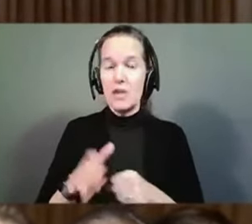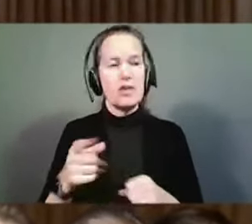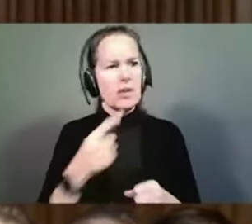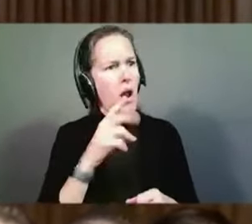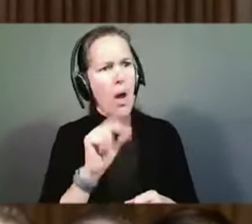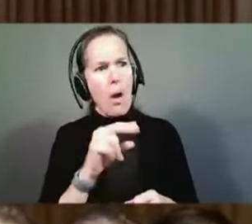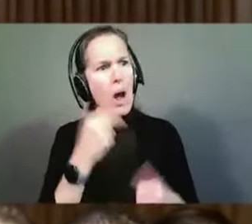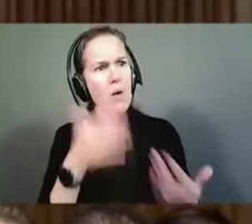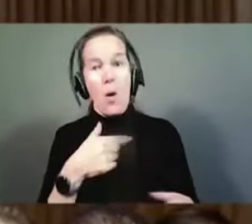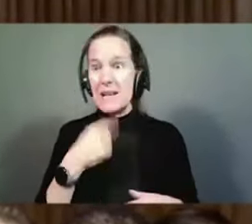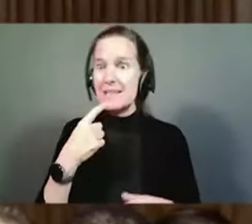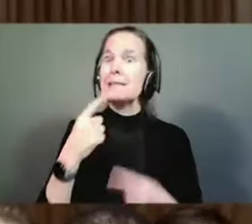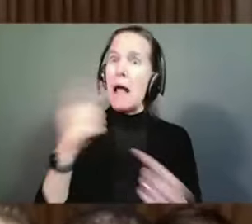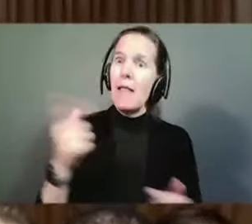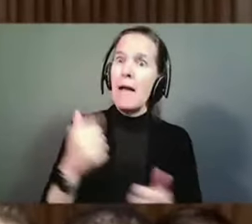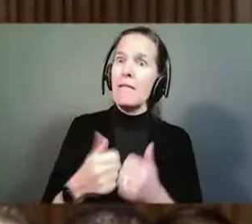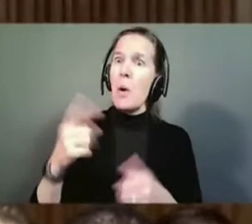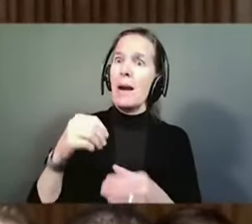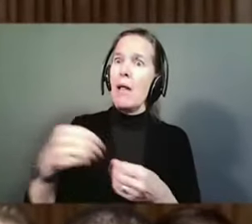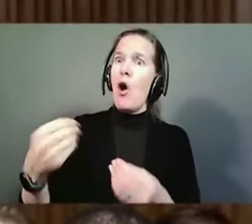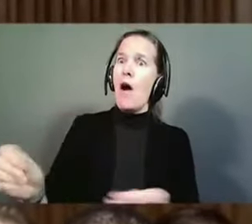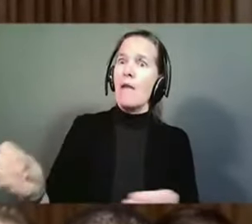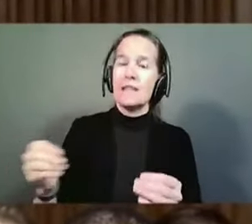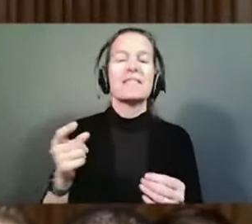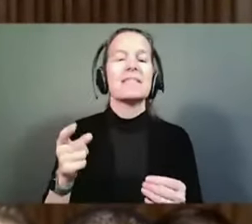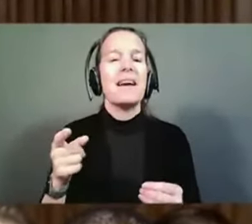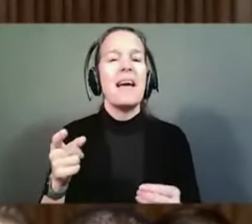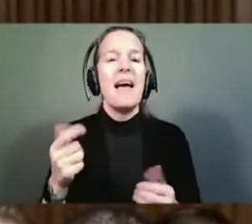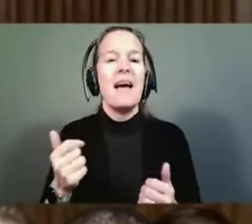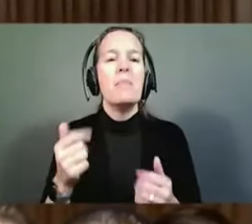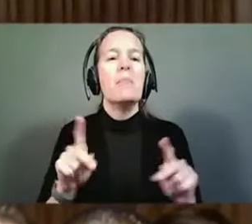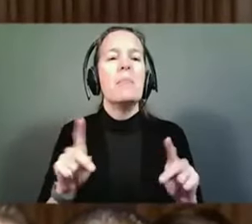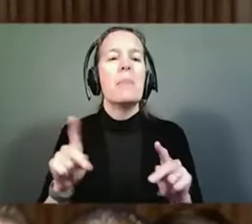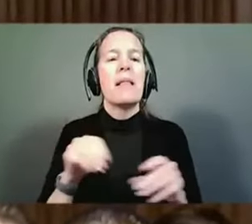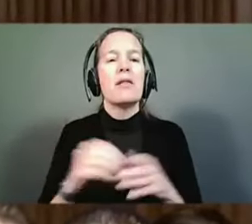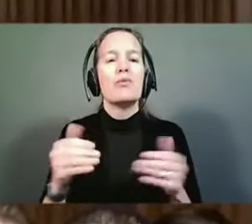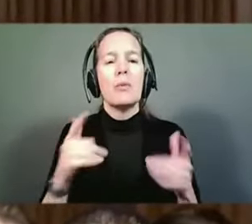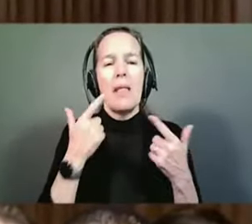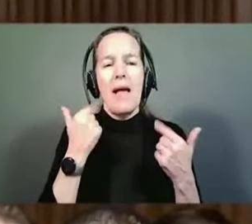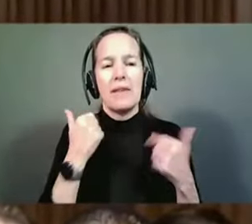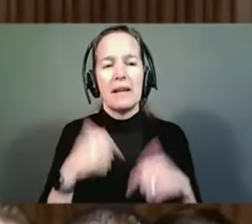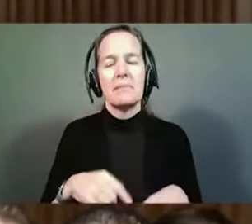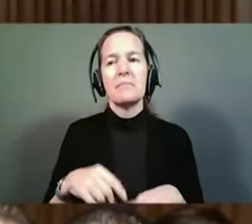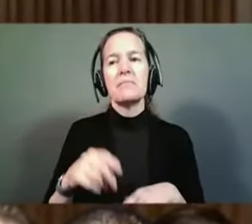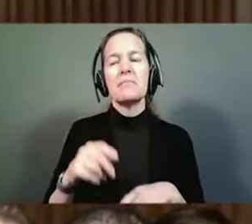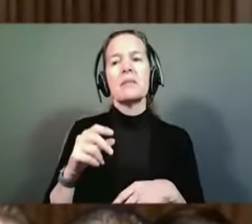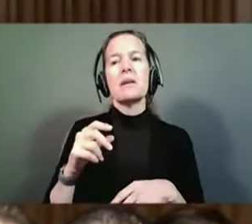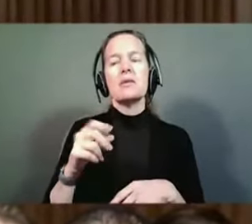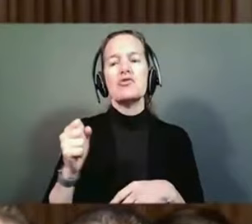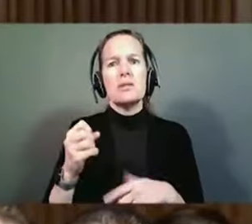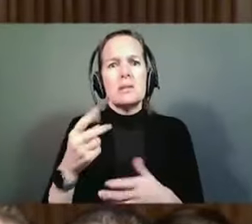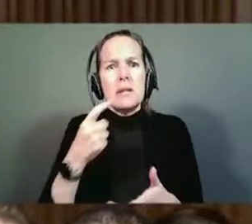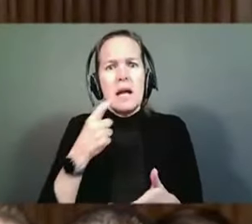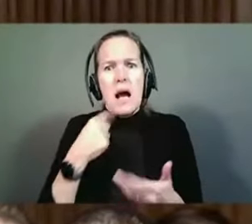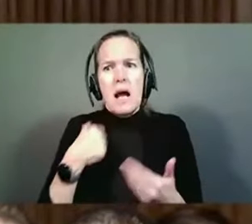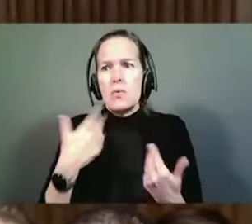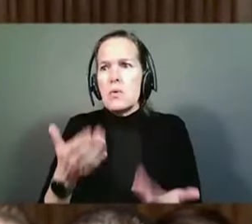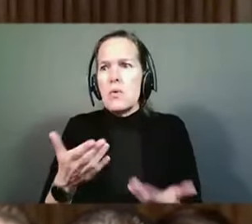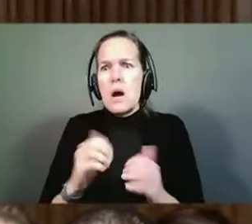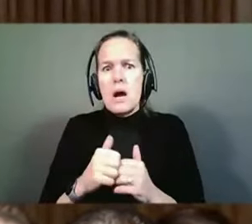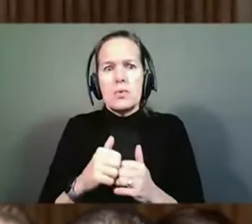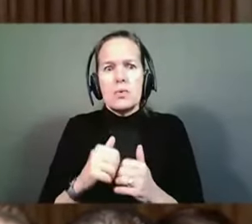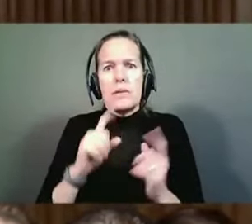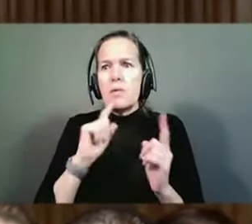well, she looked at me and she said, well, how do I do that test? I don't even know how to order that test to see if they have COVID in their